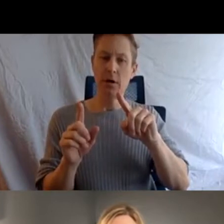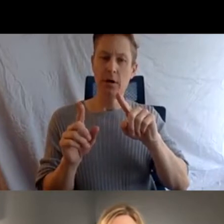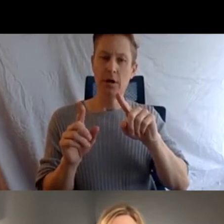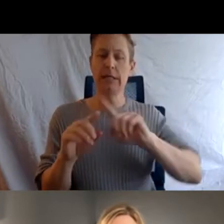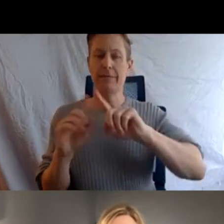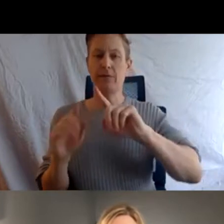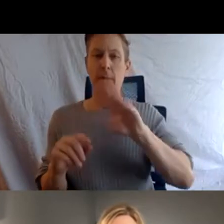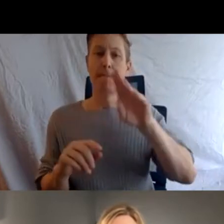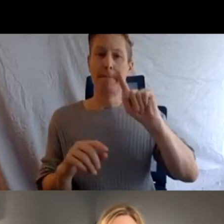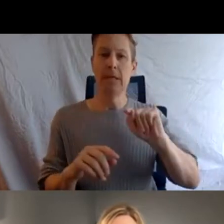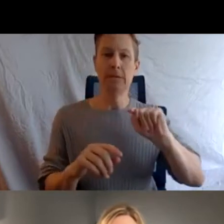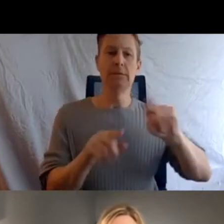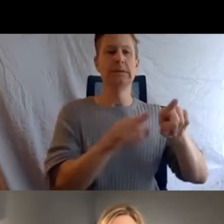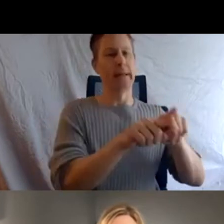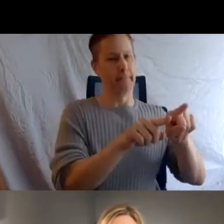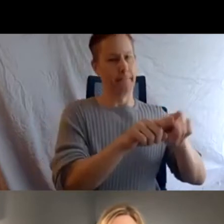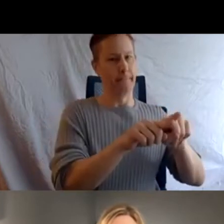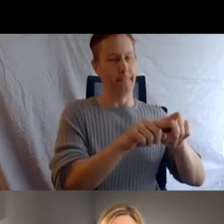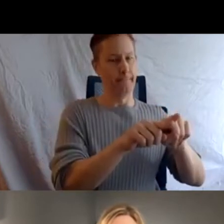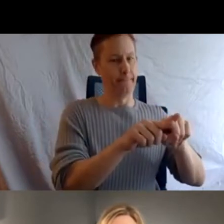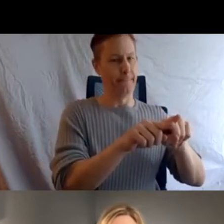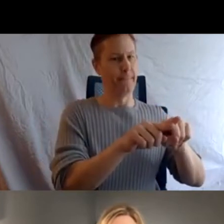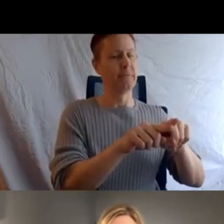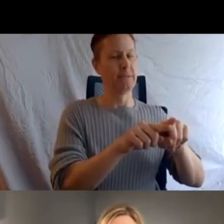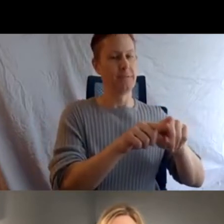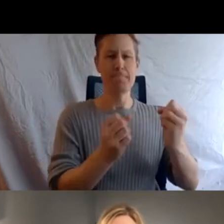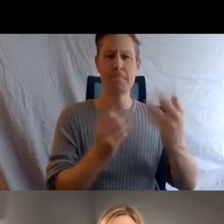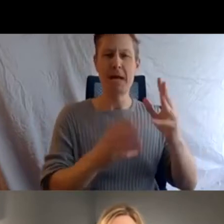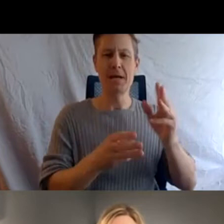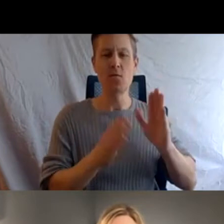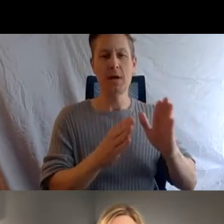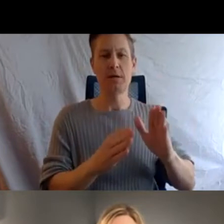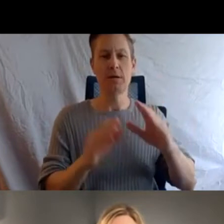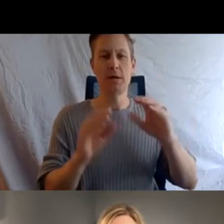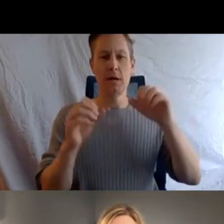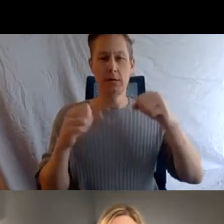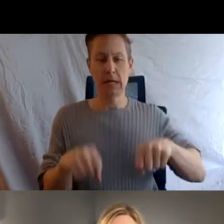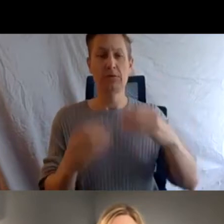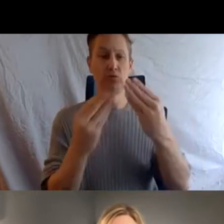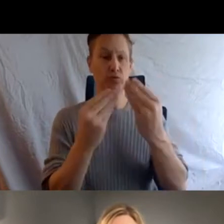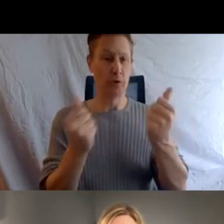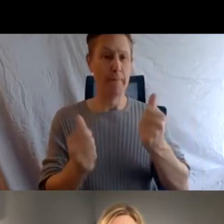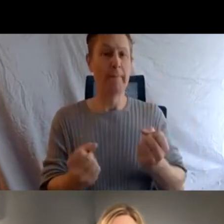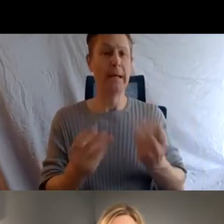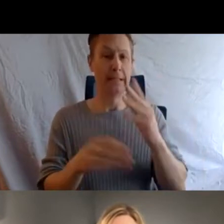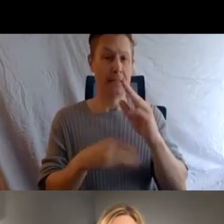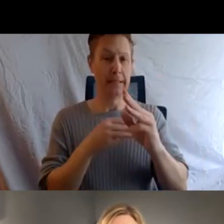ways, then I think that we can get rid of a lot of the problems in the world.